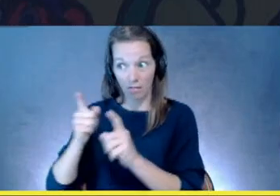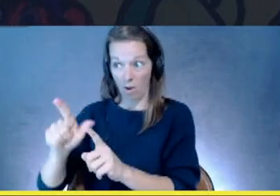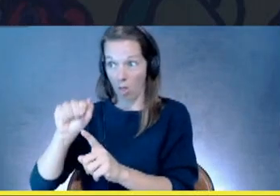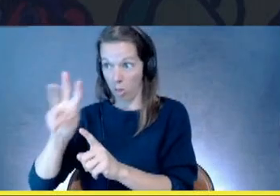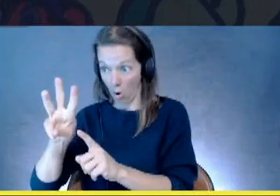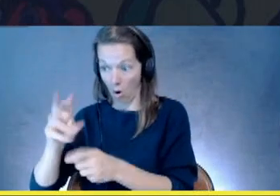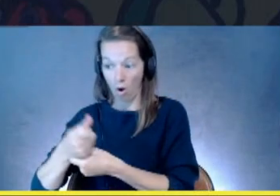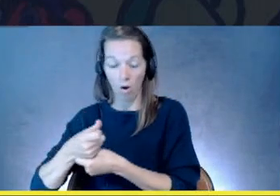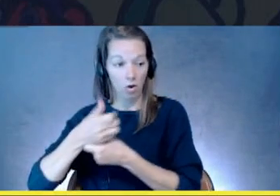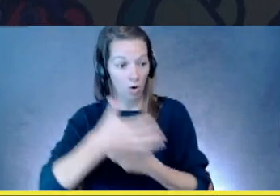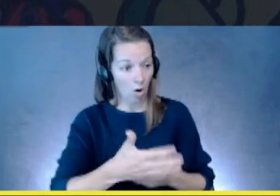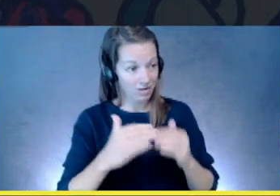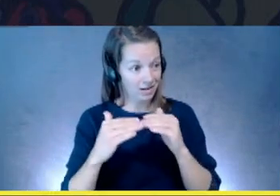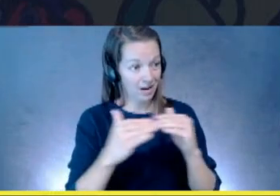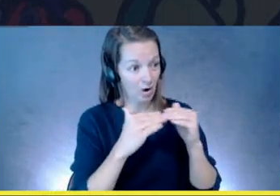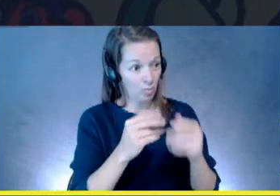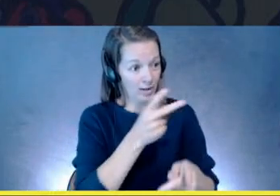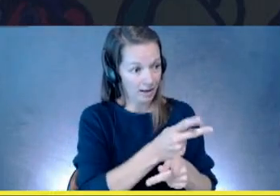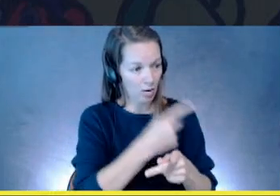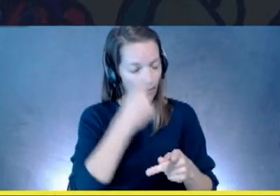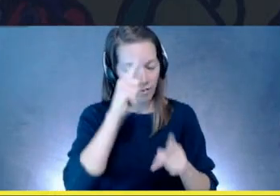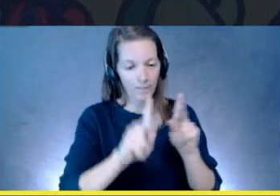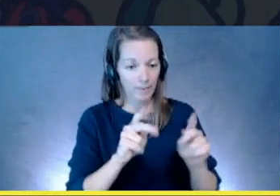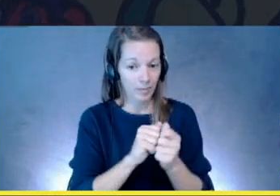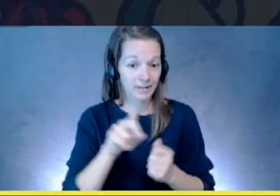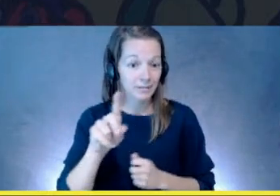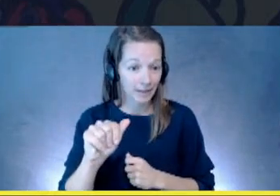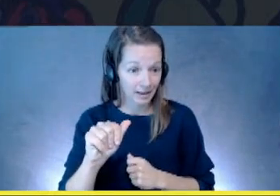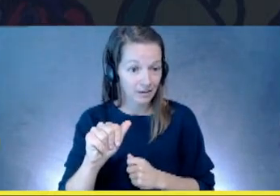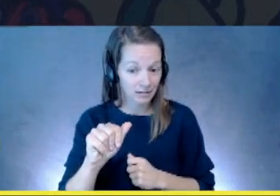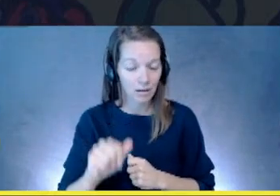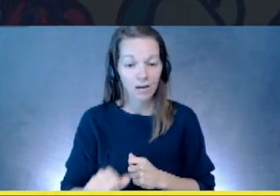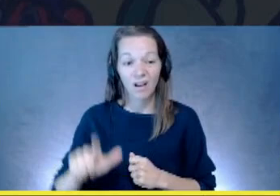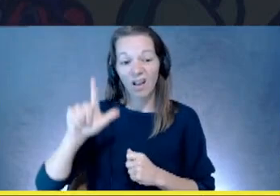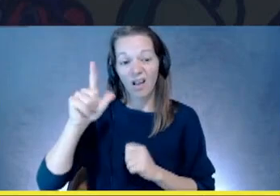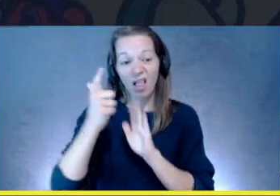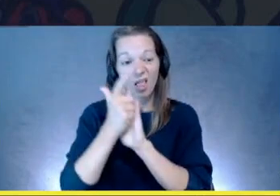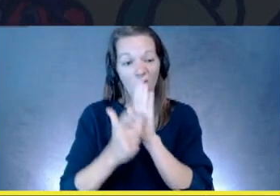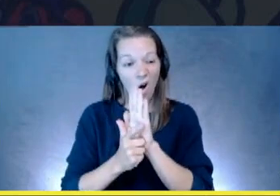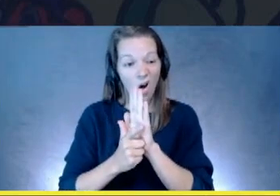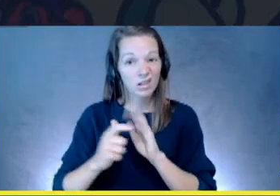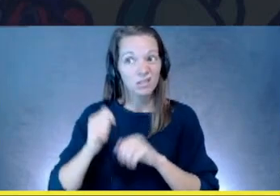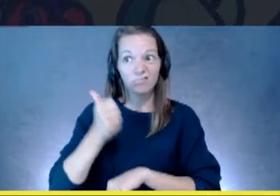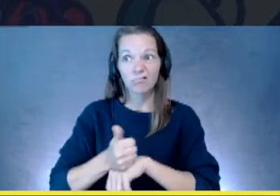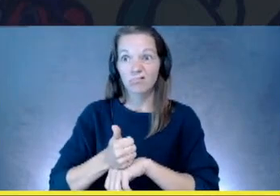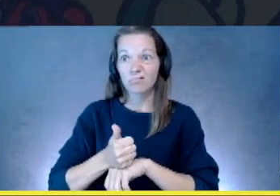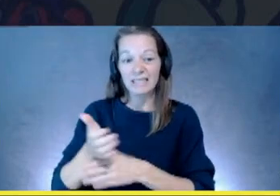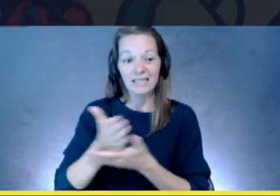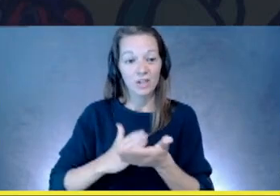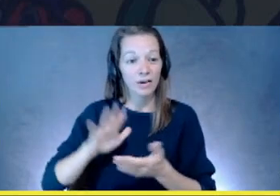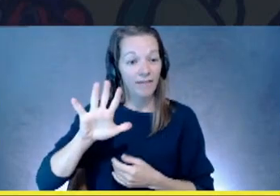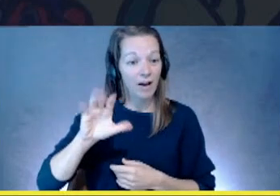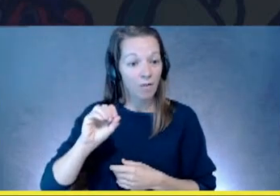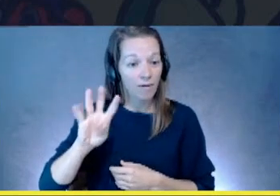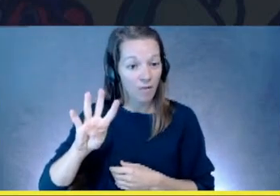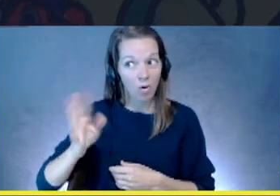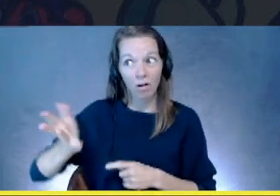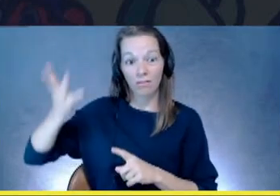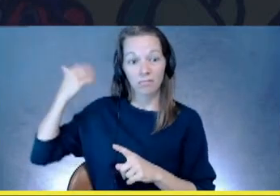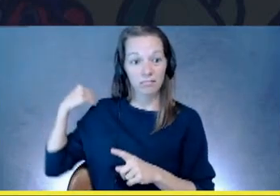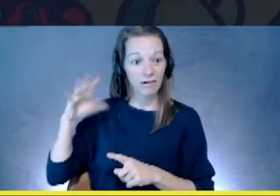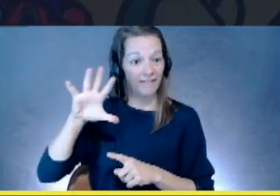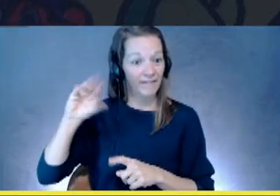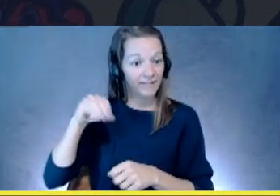for people with disabilities. The laws go back almost 50 years. Section 504 of the 1973 Rehabilitation